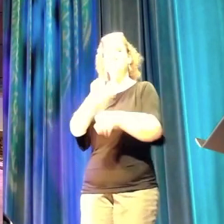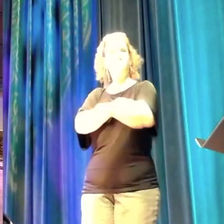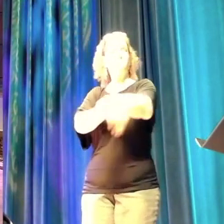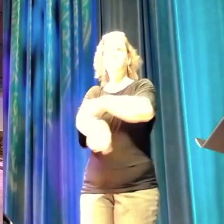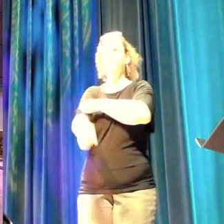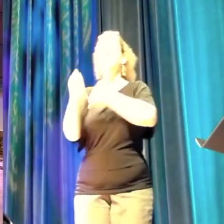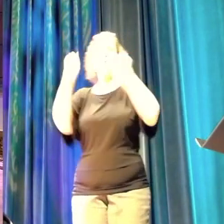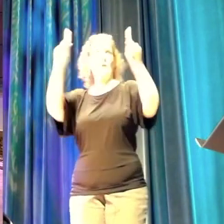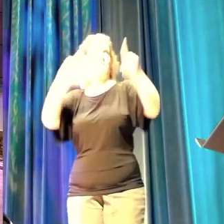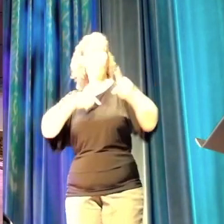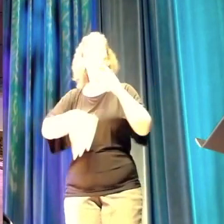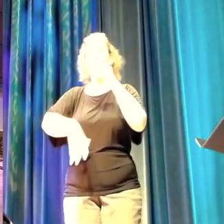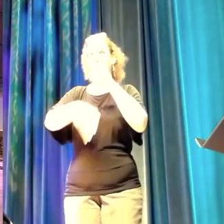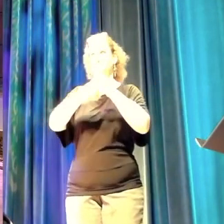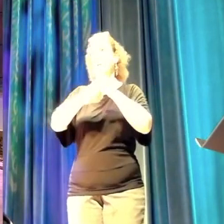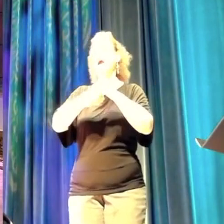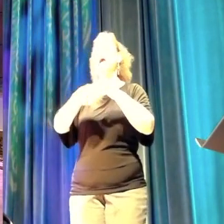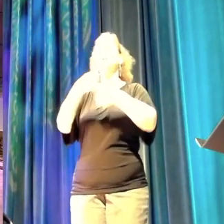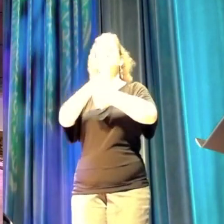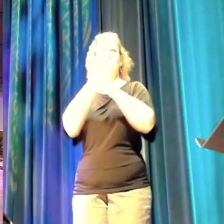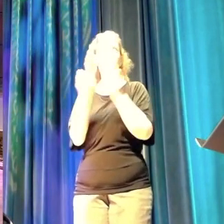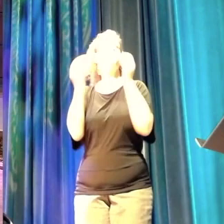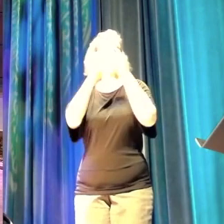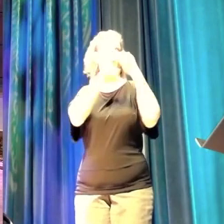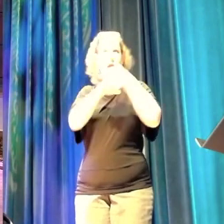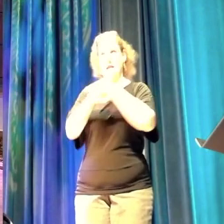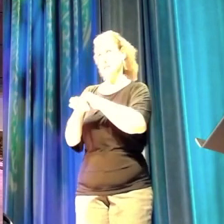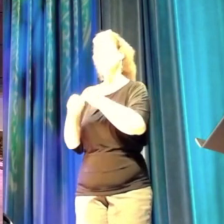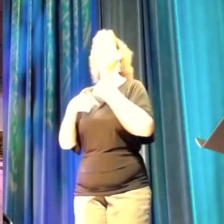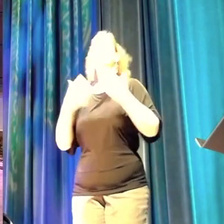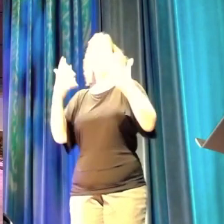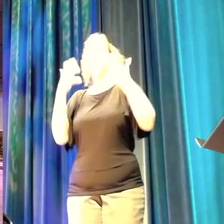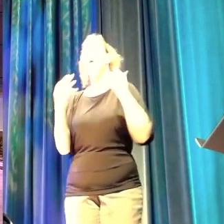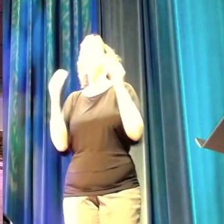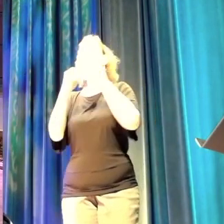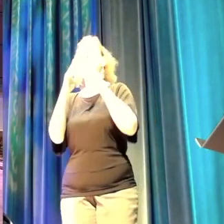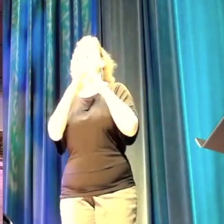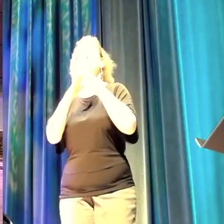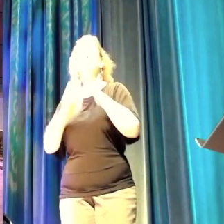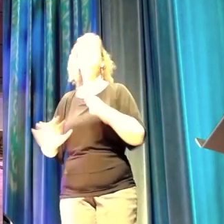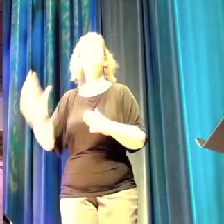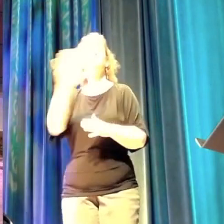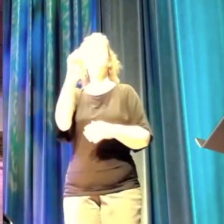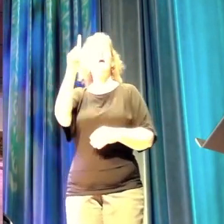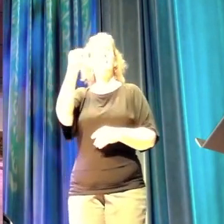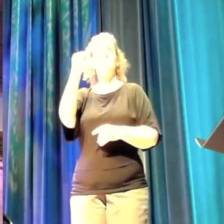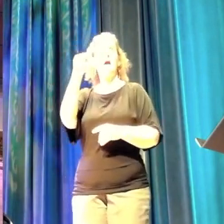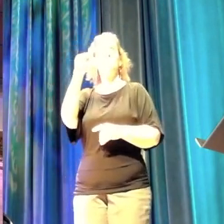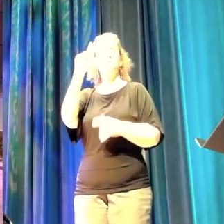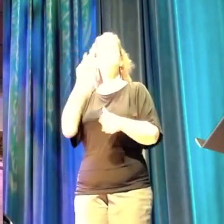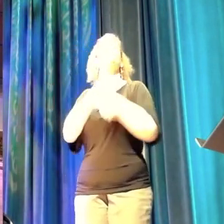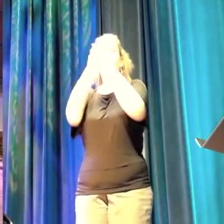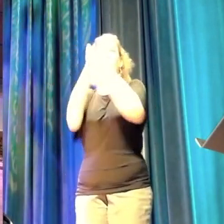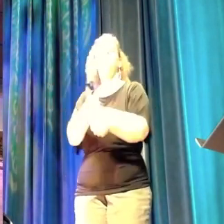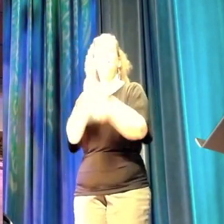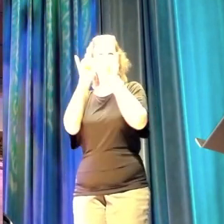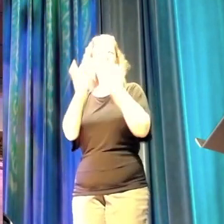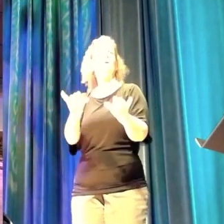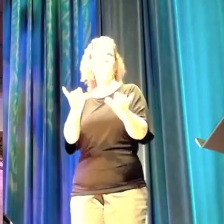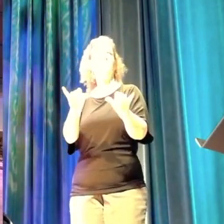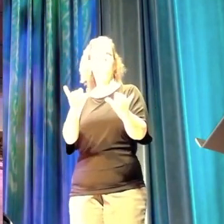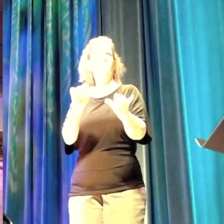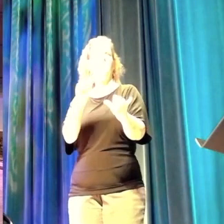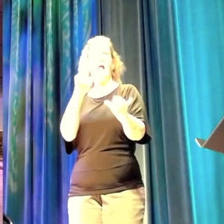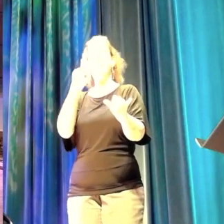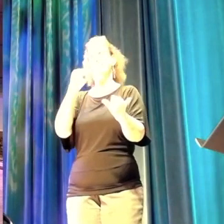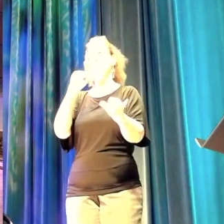going to create additional access. And we want additional cities across this great state to follow the example that Birmingham